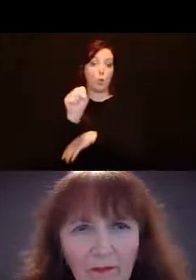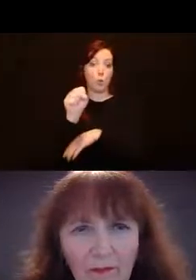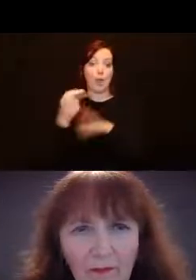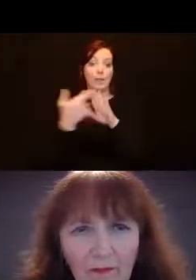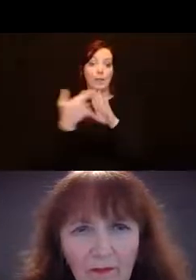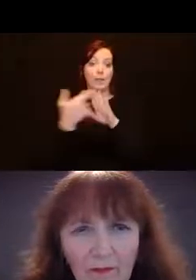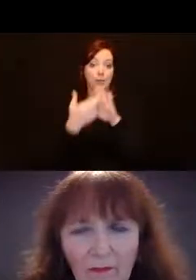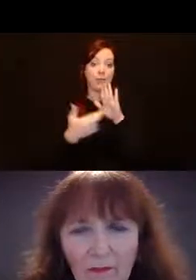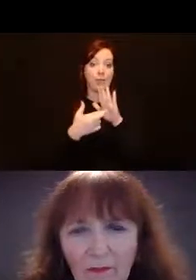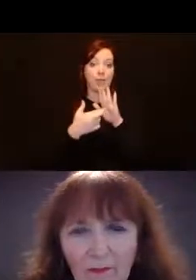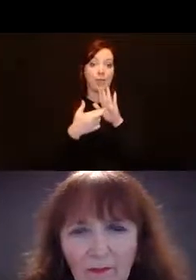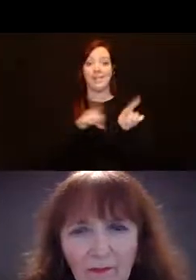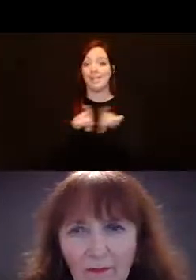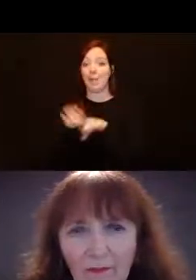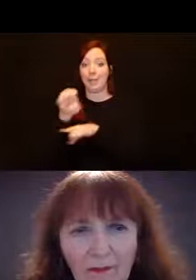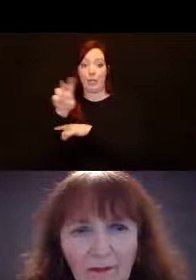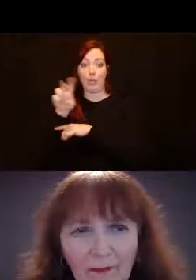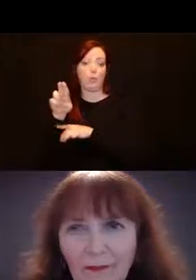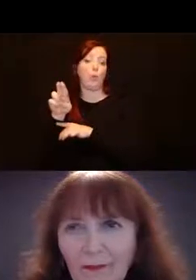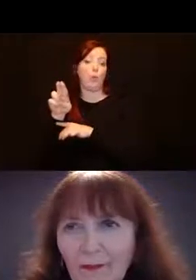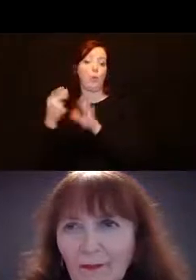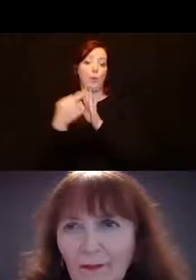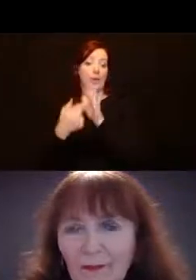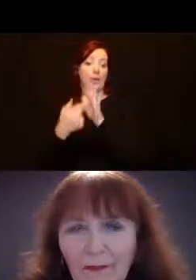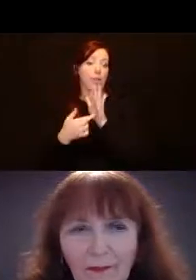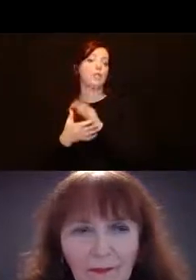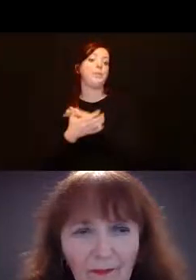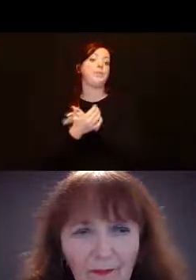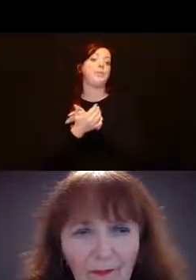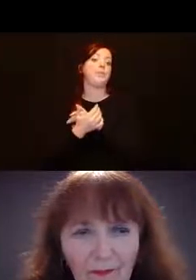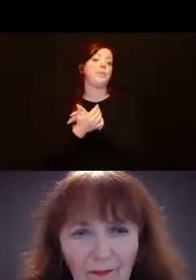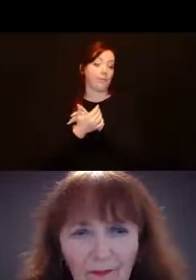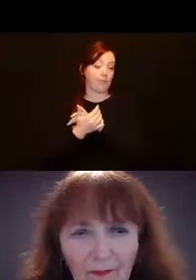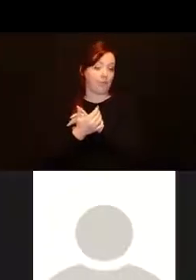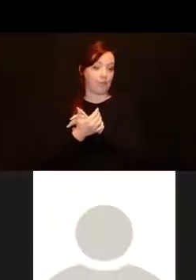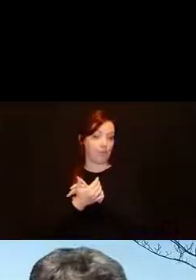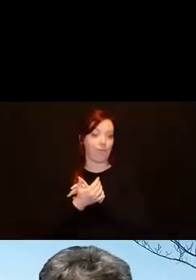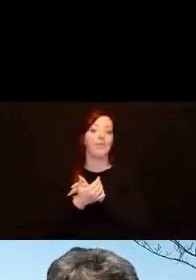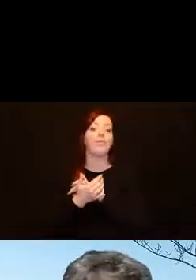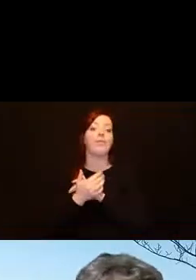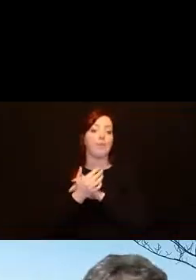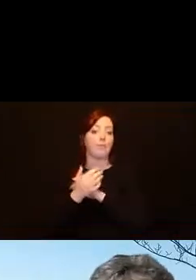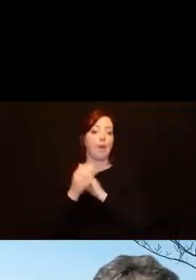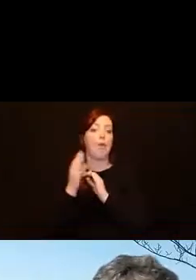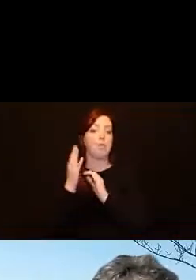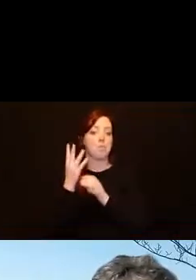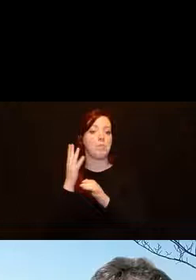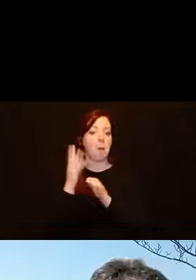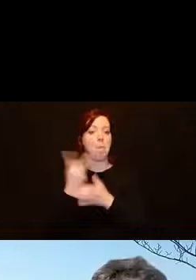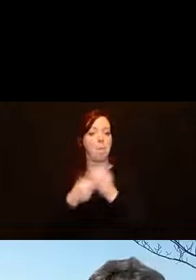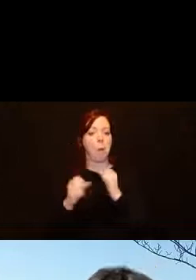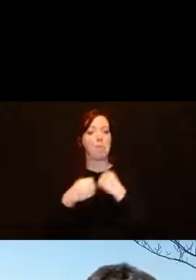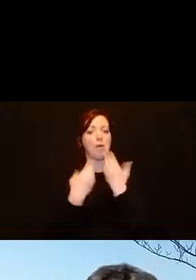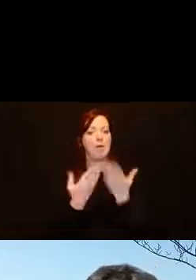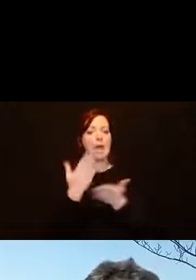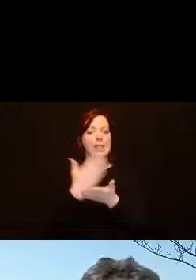regulation, they provide some sound level exposure limit, but they do not match. So